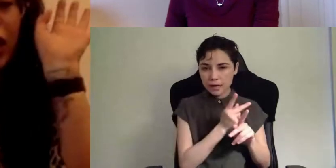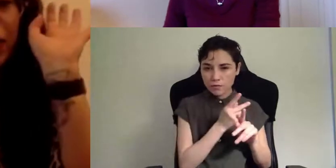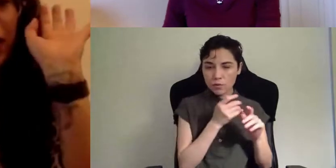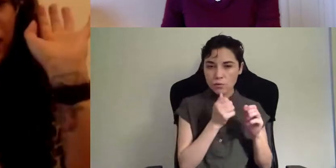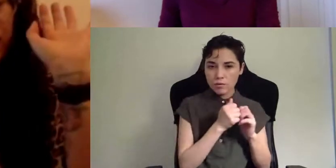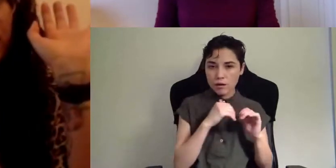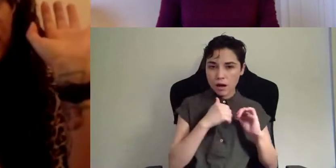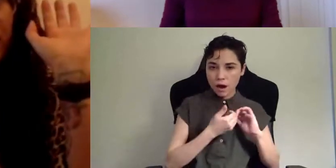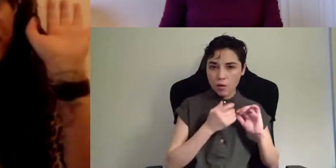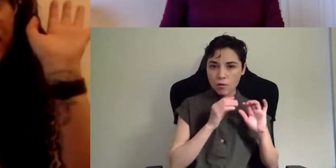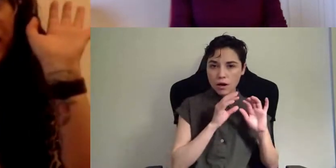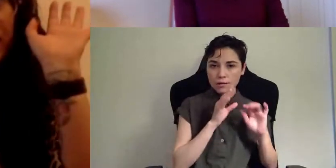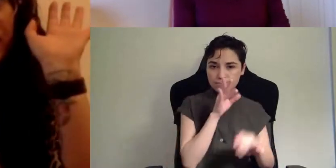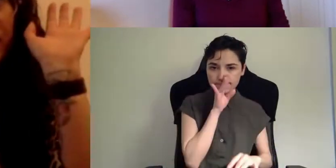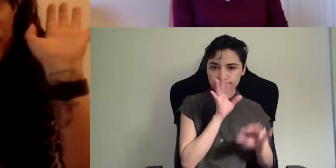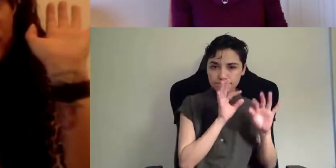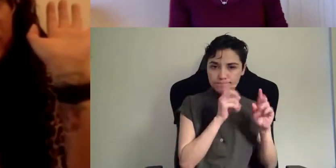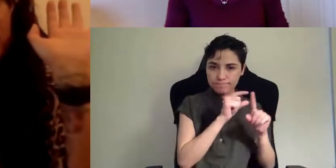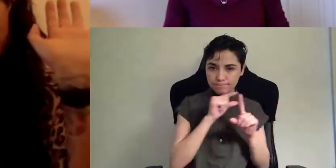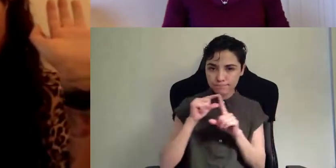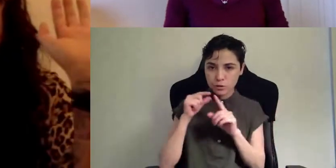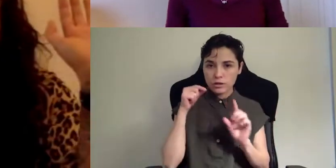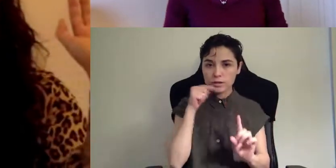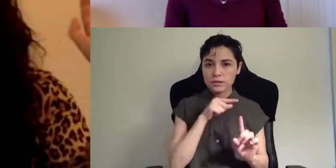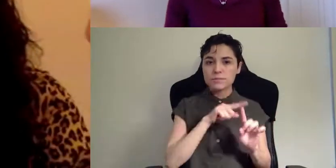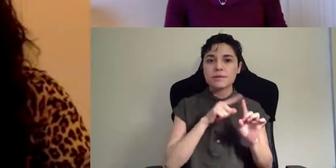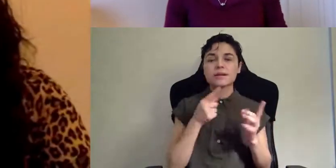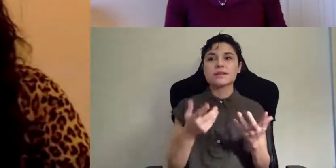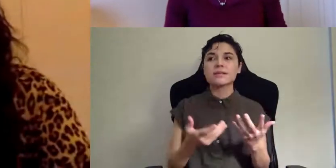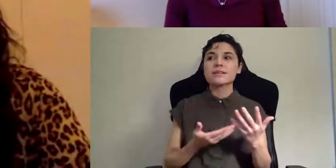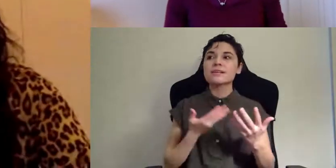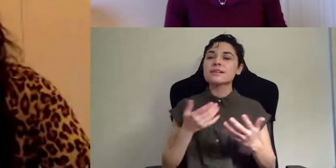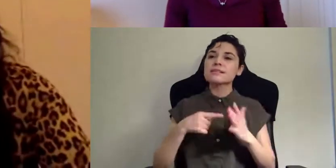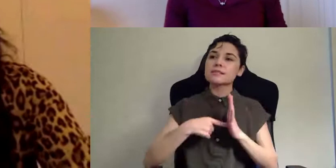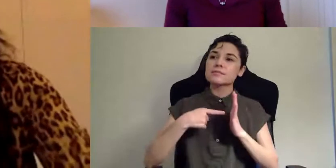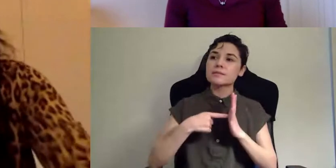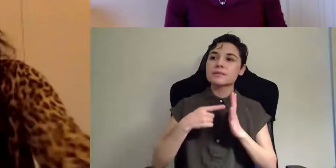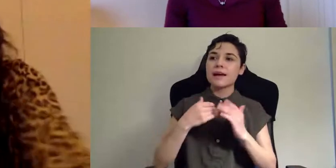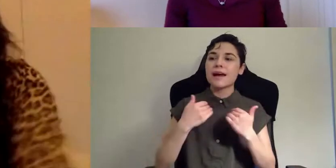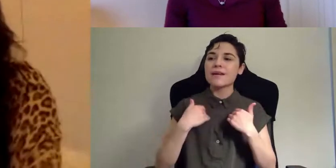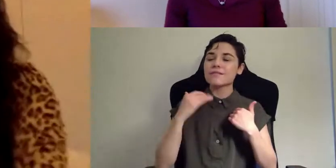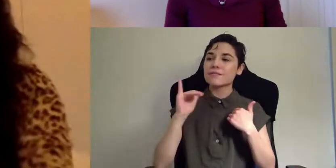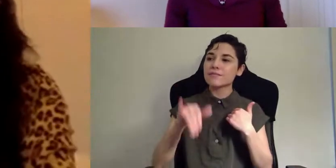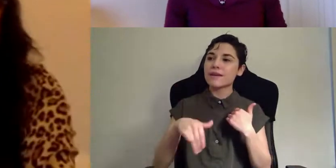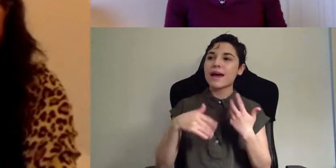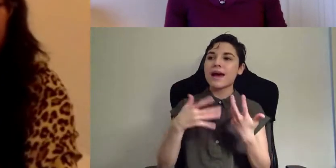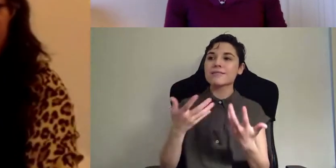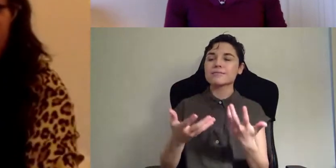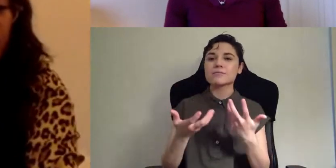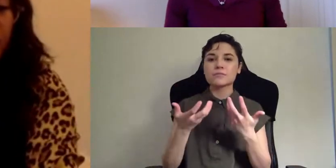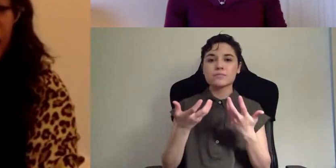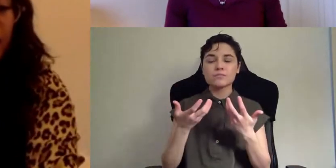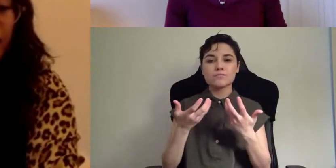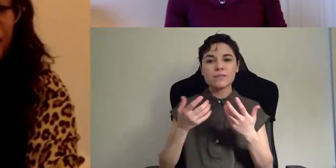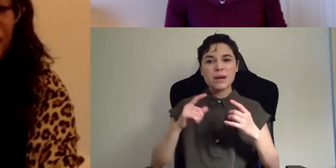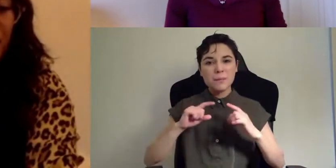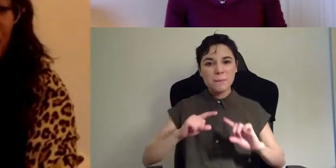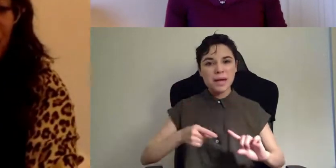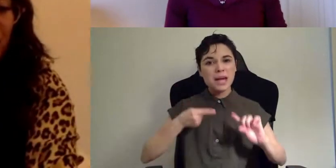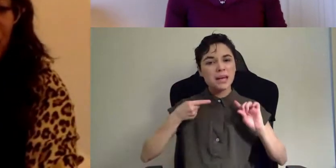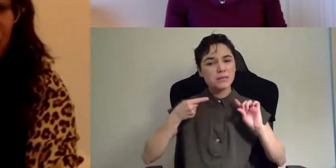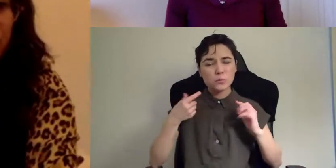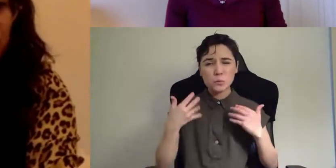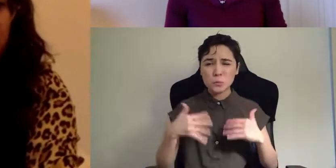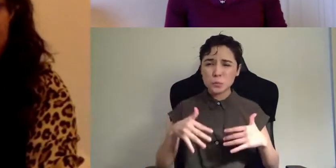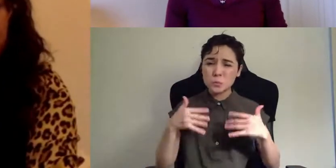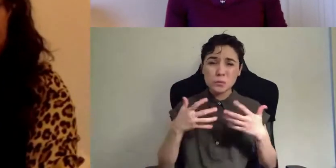like an unbearableness to pain sometimes, and we want to push it away. And I think